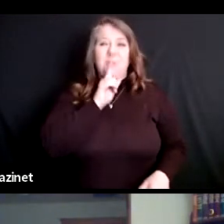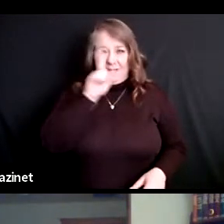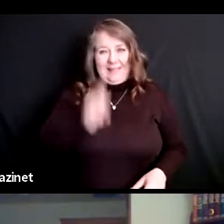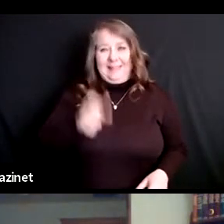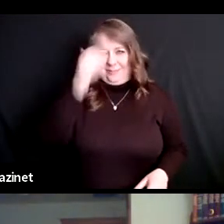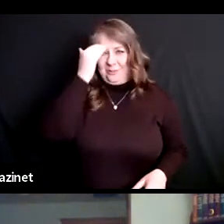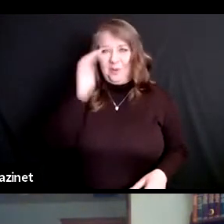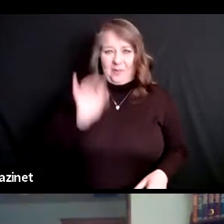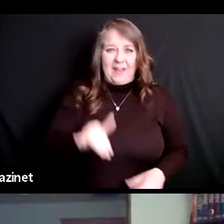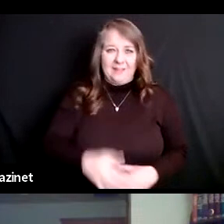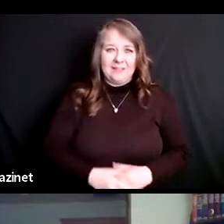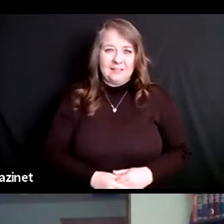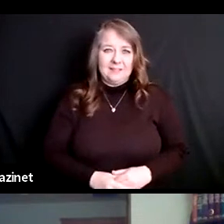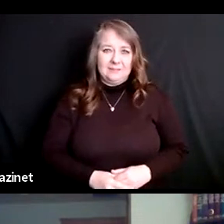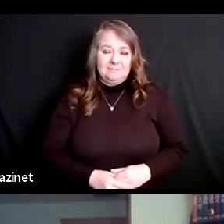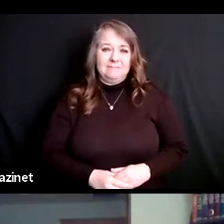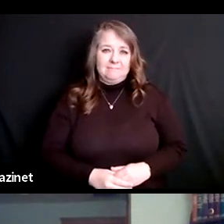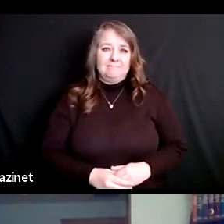that.